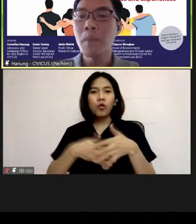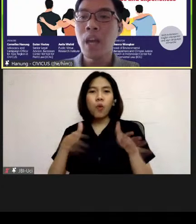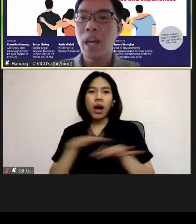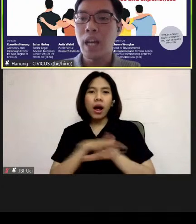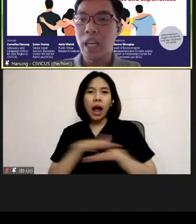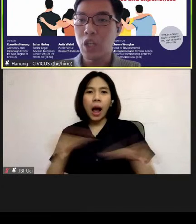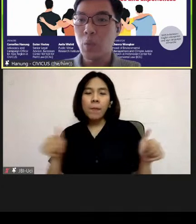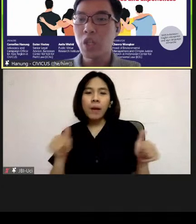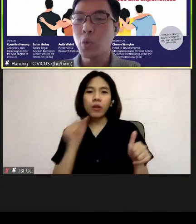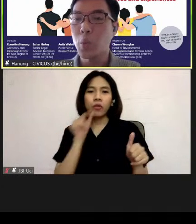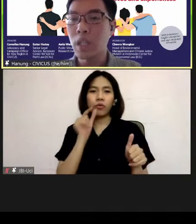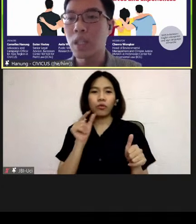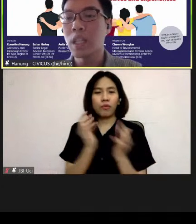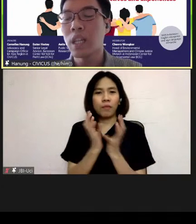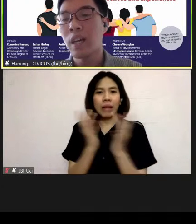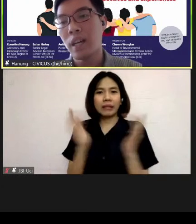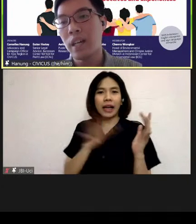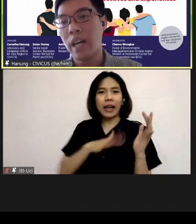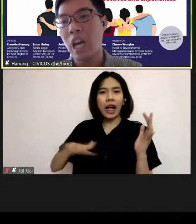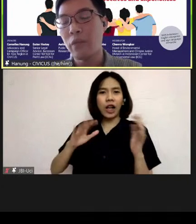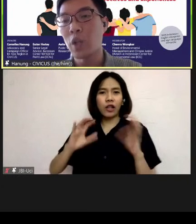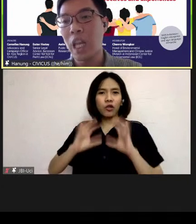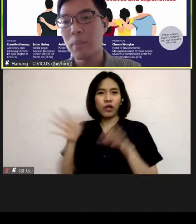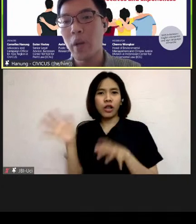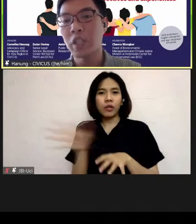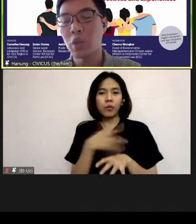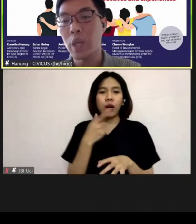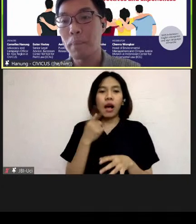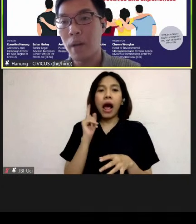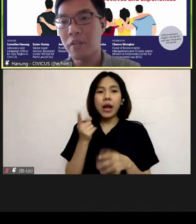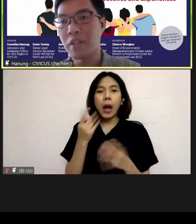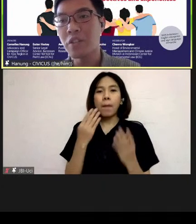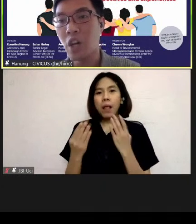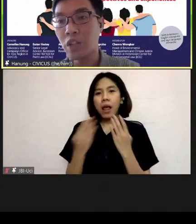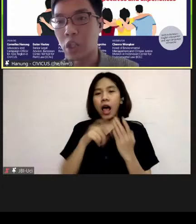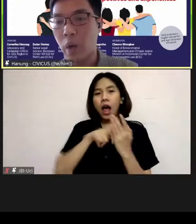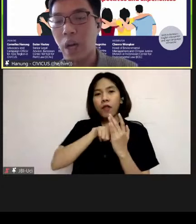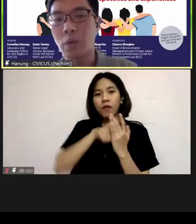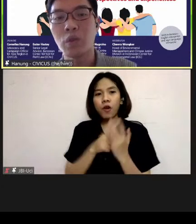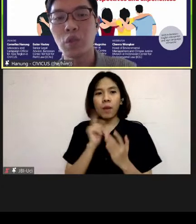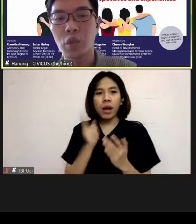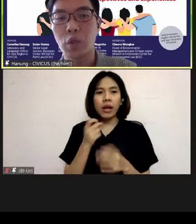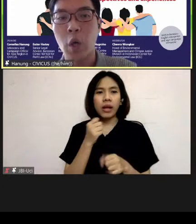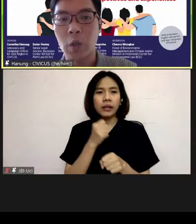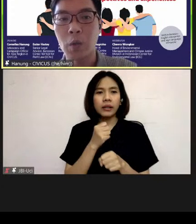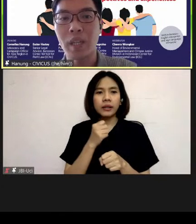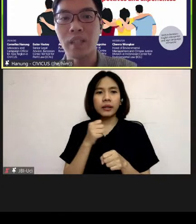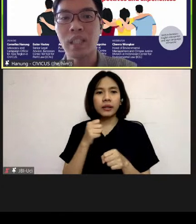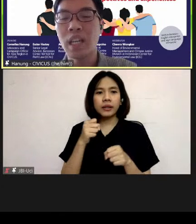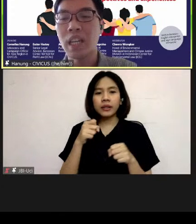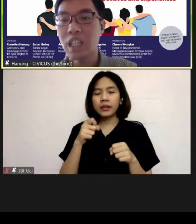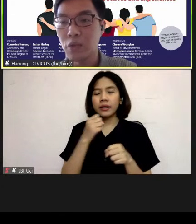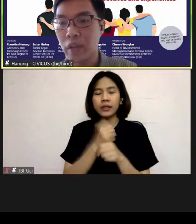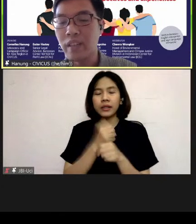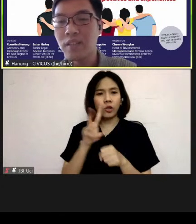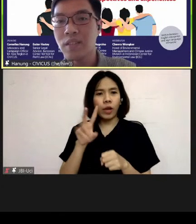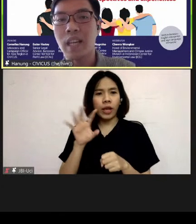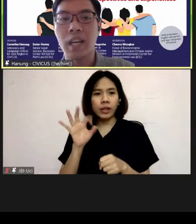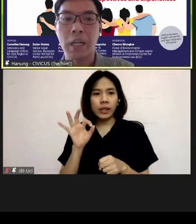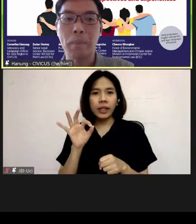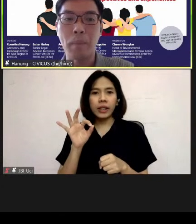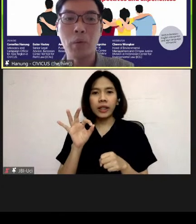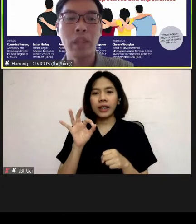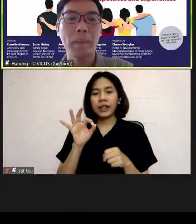Monitor, in which we have a collaboration with partners on the ground to document